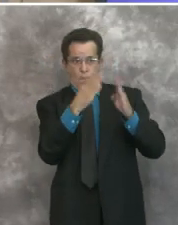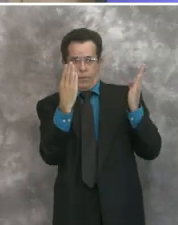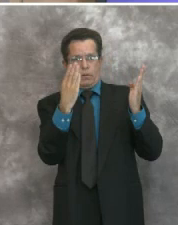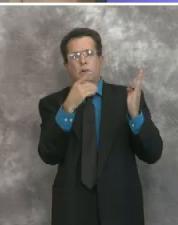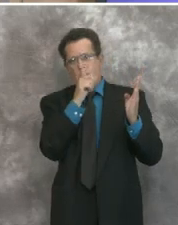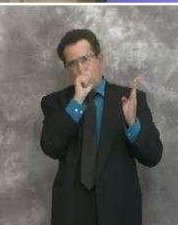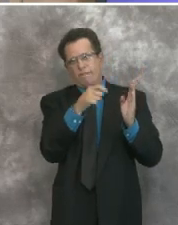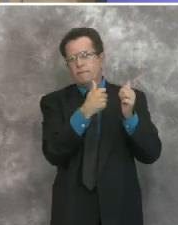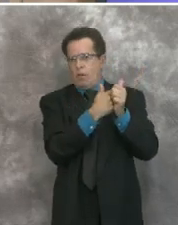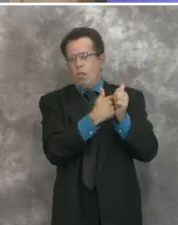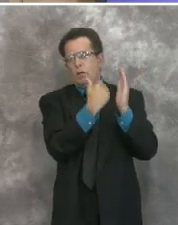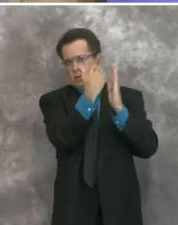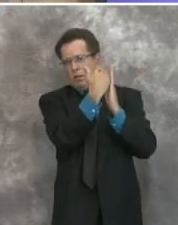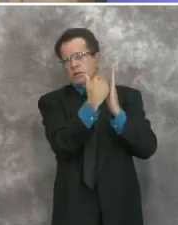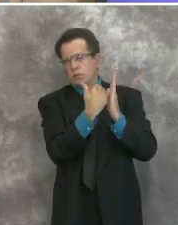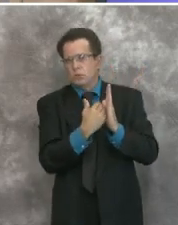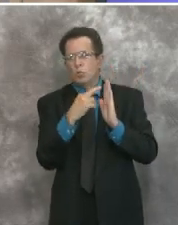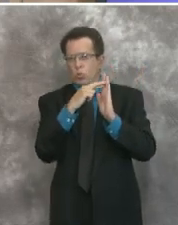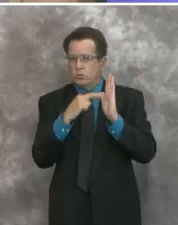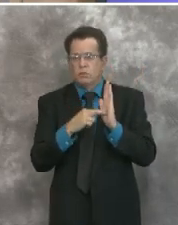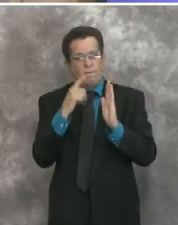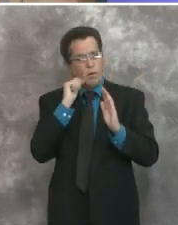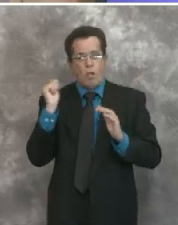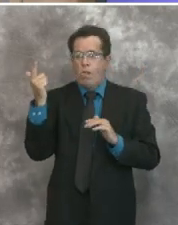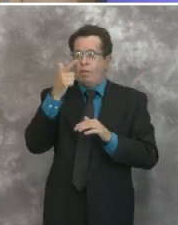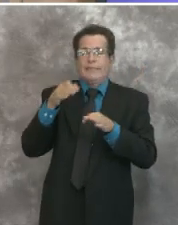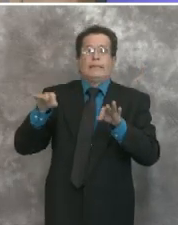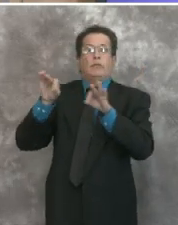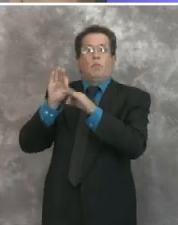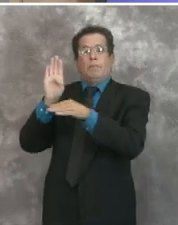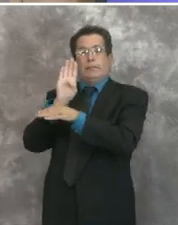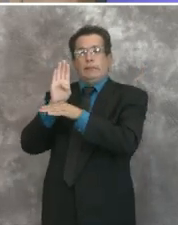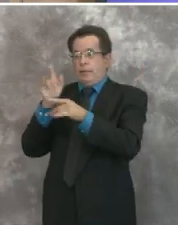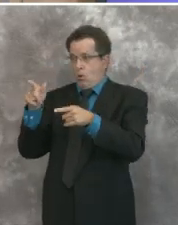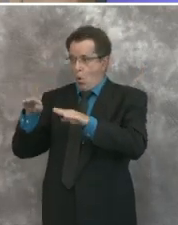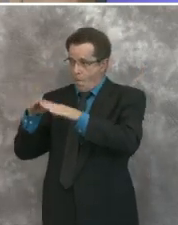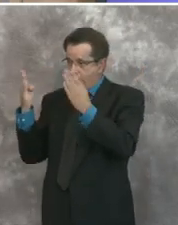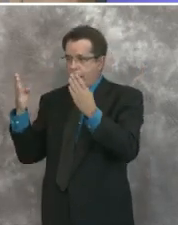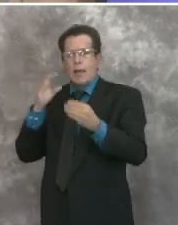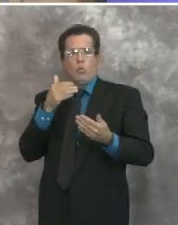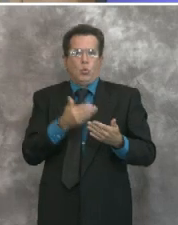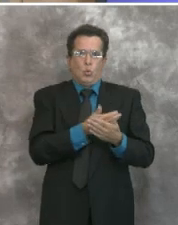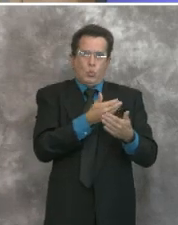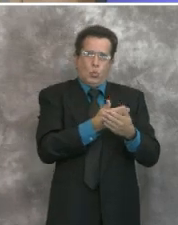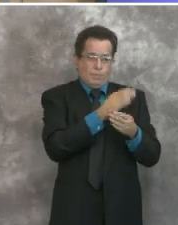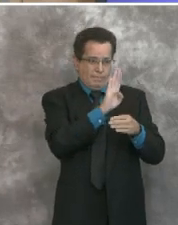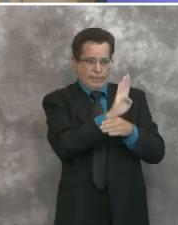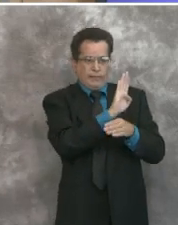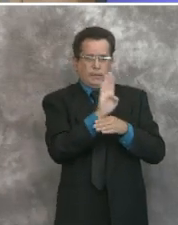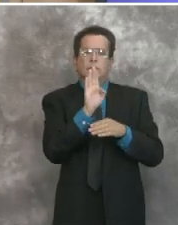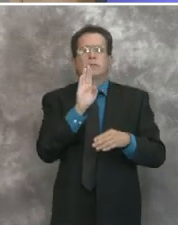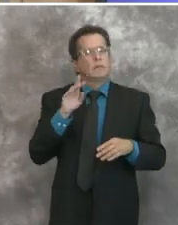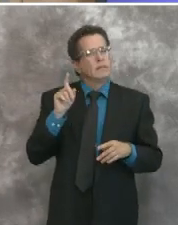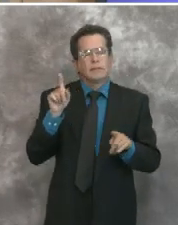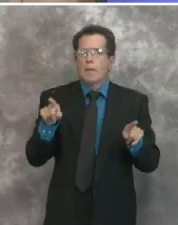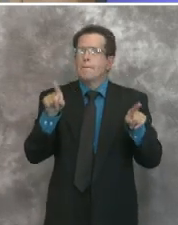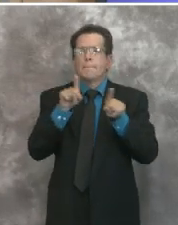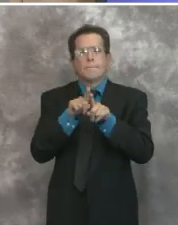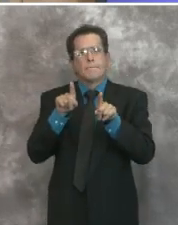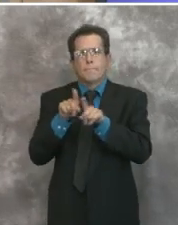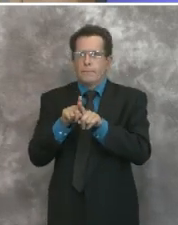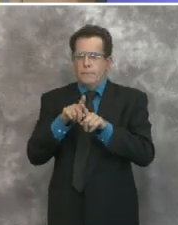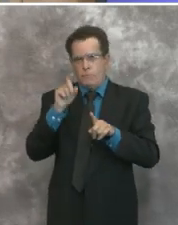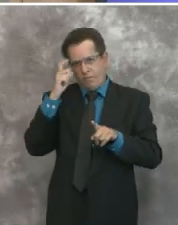essential businesses who are open now. It would apply to new businesses as the state of California provides some flexibility, but it would be the same framework that